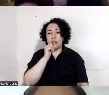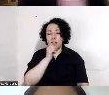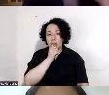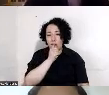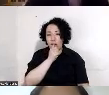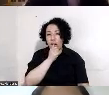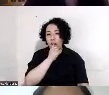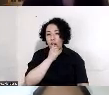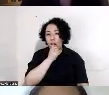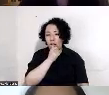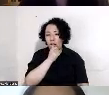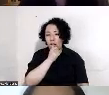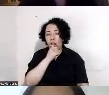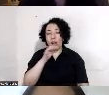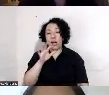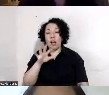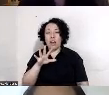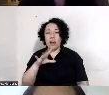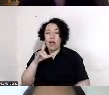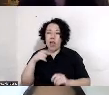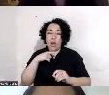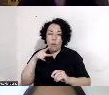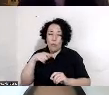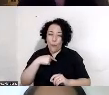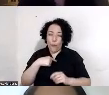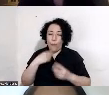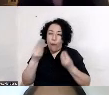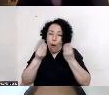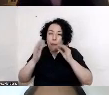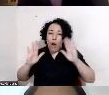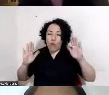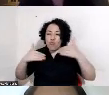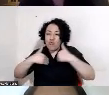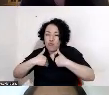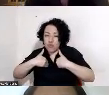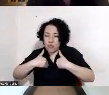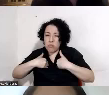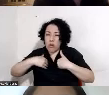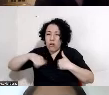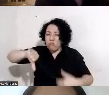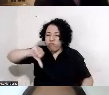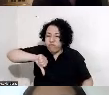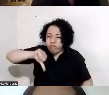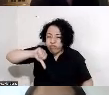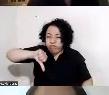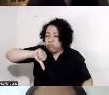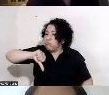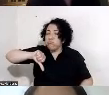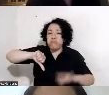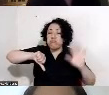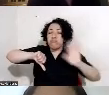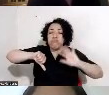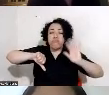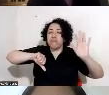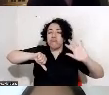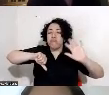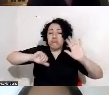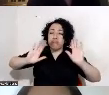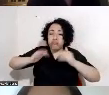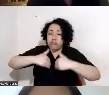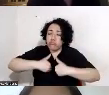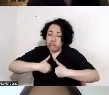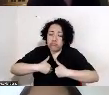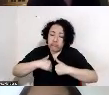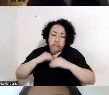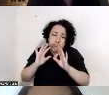successful. E ter o autismo não foi algo negativo. Esses alunos falavam que eles conseguiam finalizar projetos, eles conseguiam